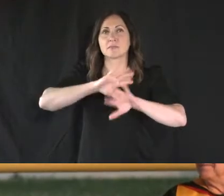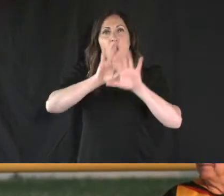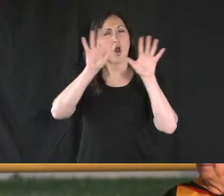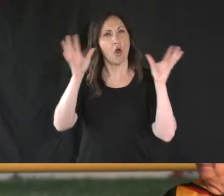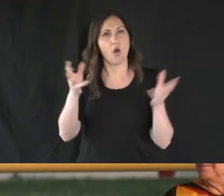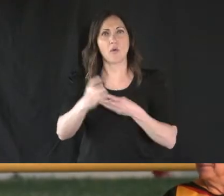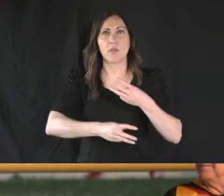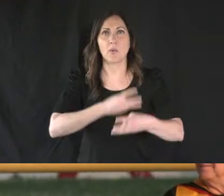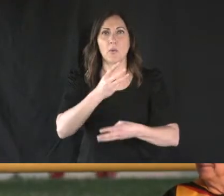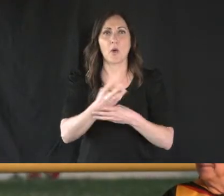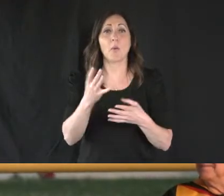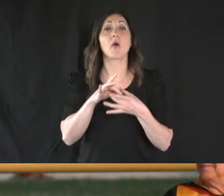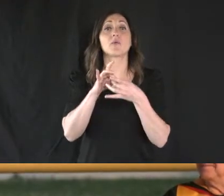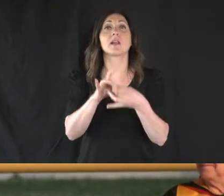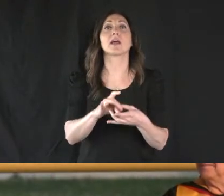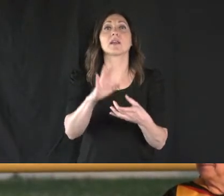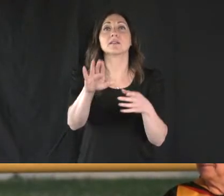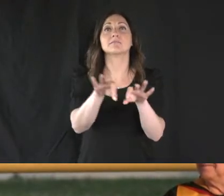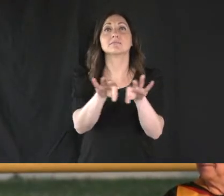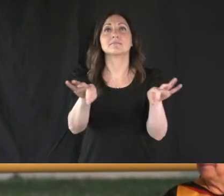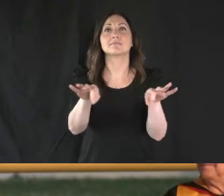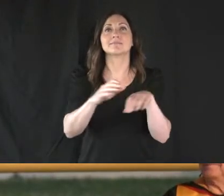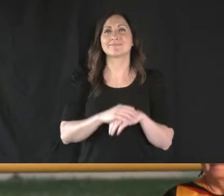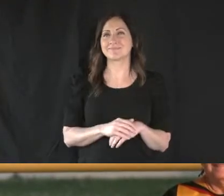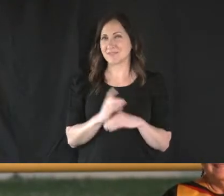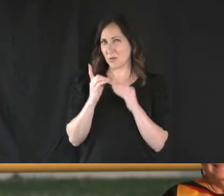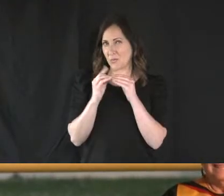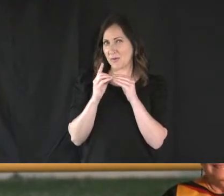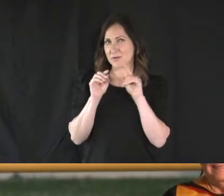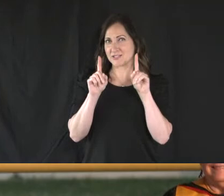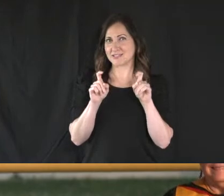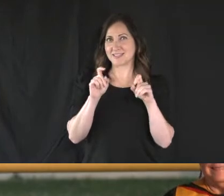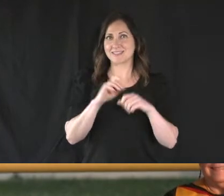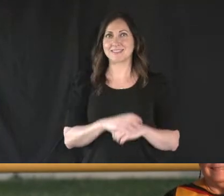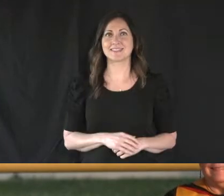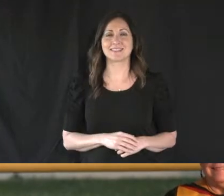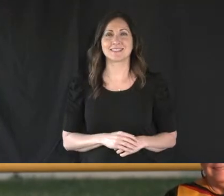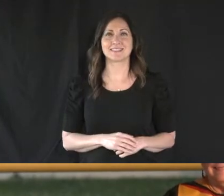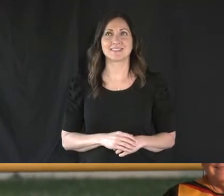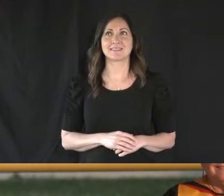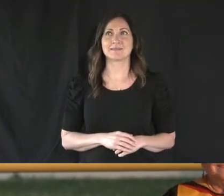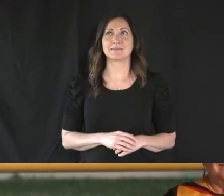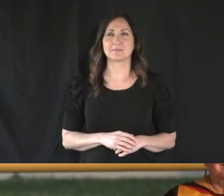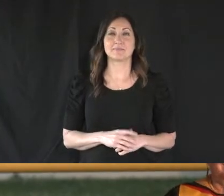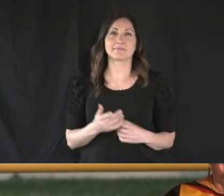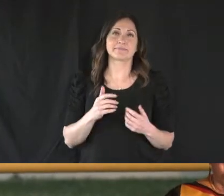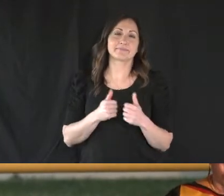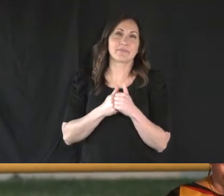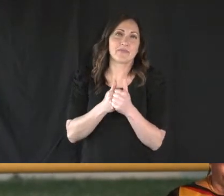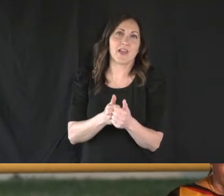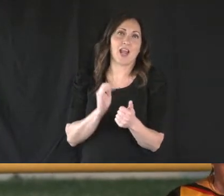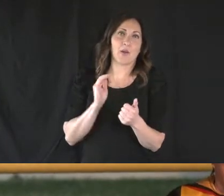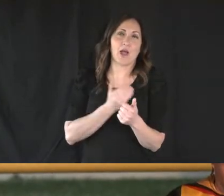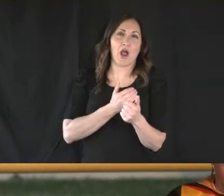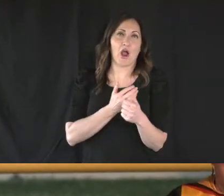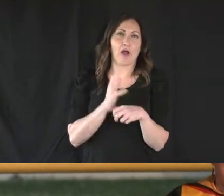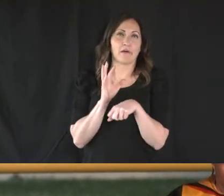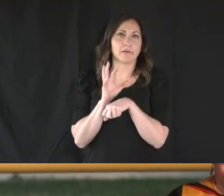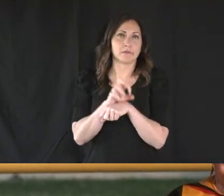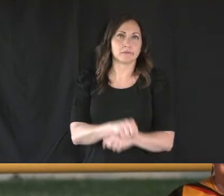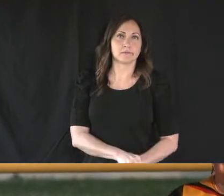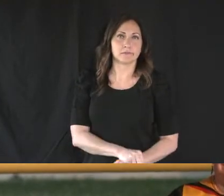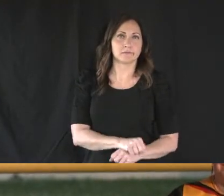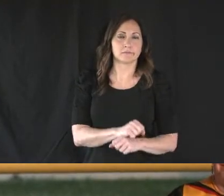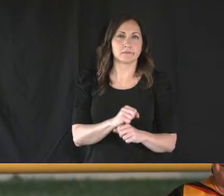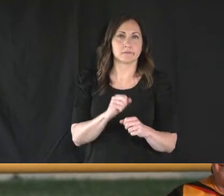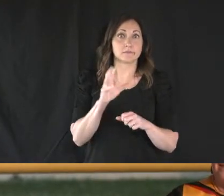to those degrees. I got one last test here. Now, in keeping with university traditions symbolizing